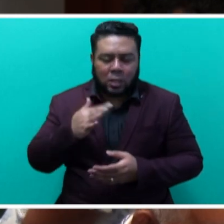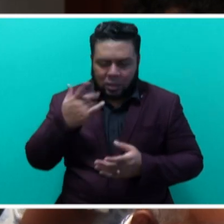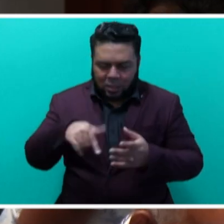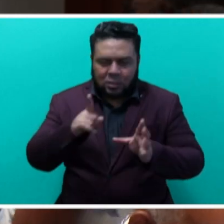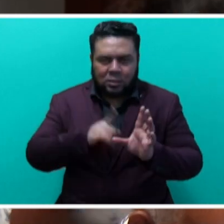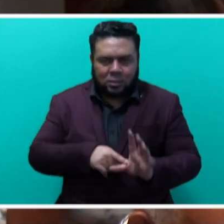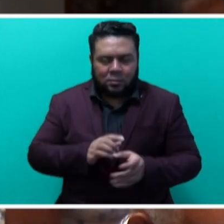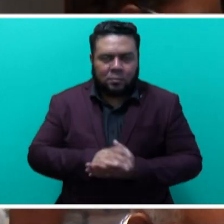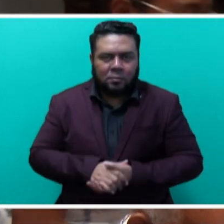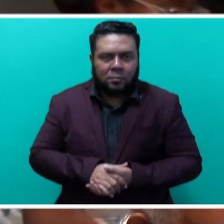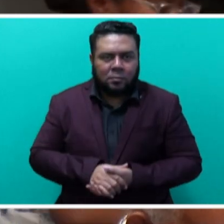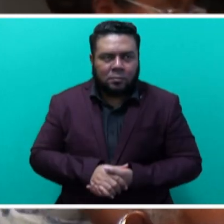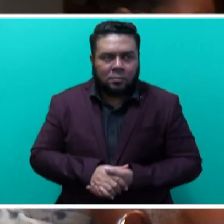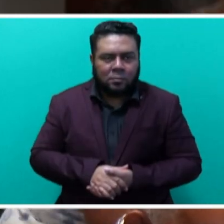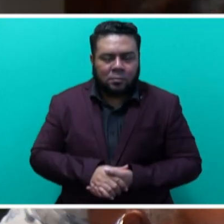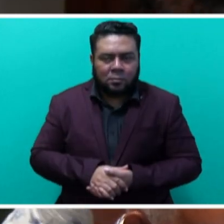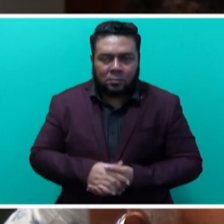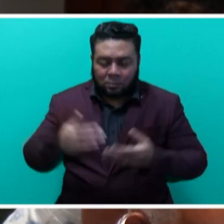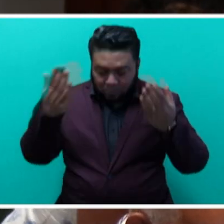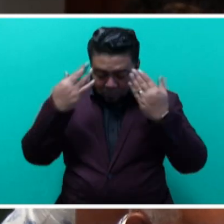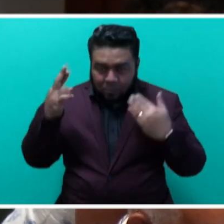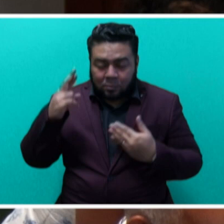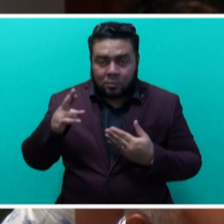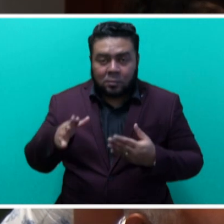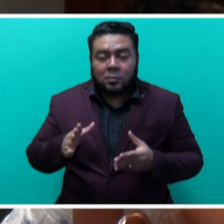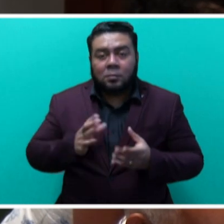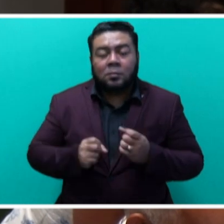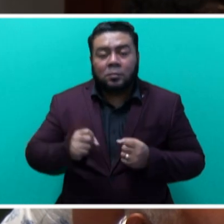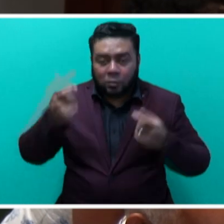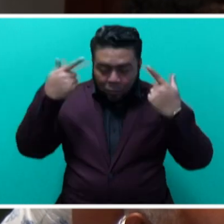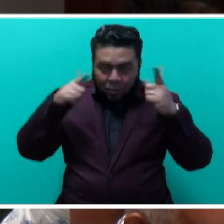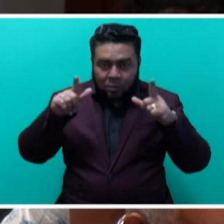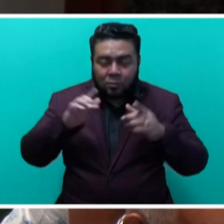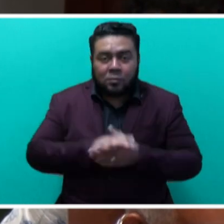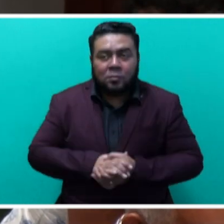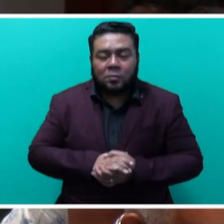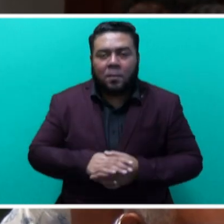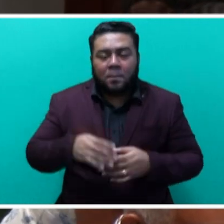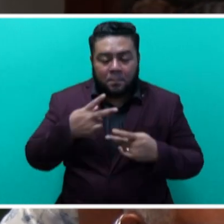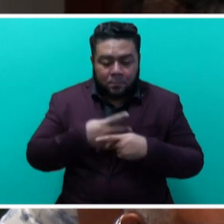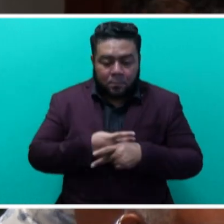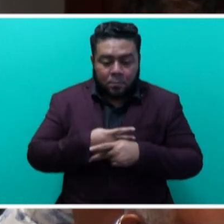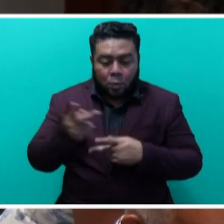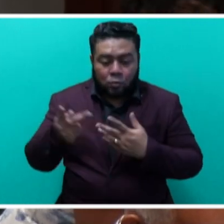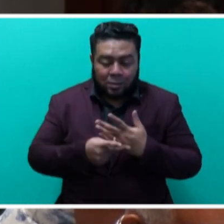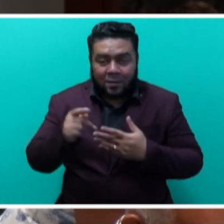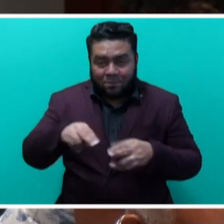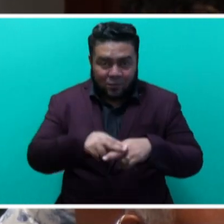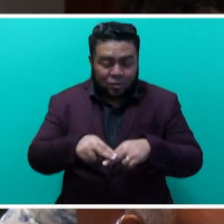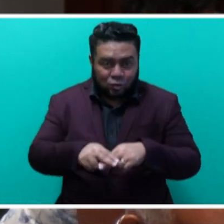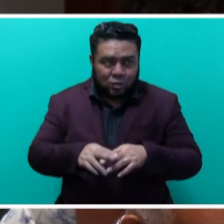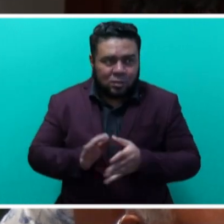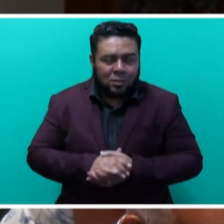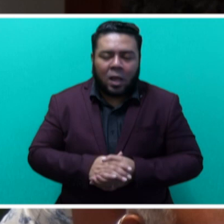year. Mr. Speaker, sir, the dairy cow integration project in Fiji aims